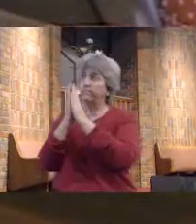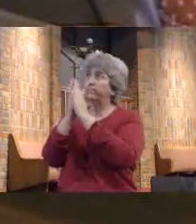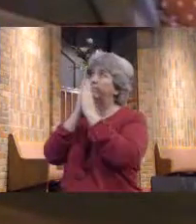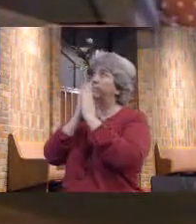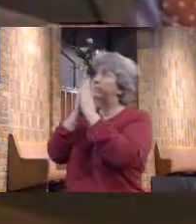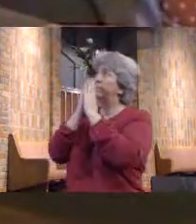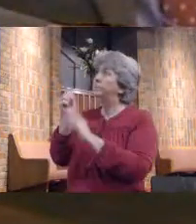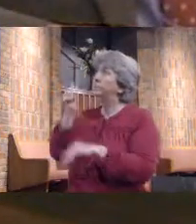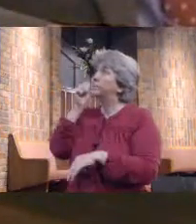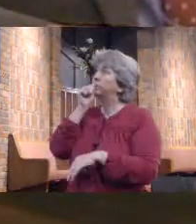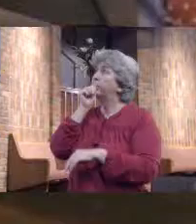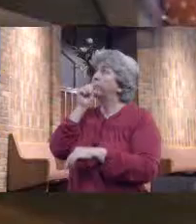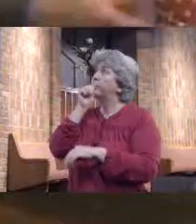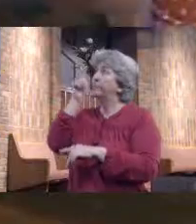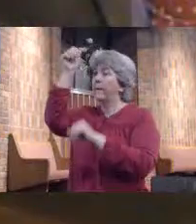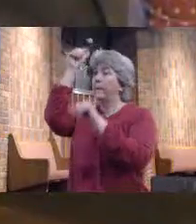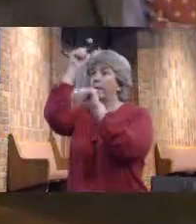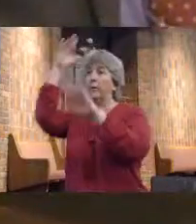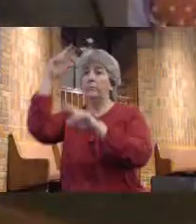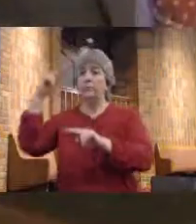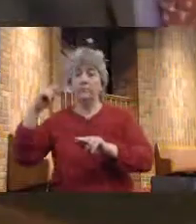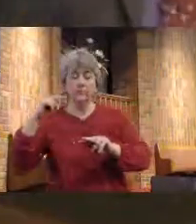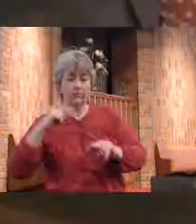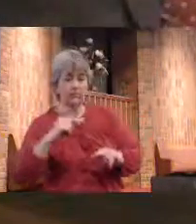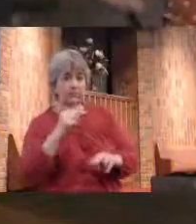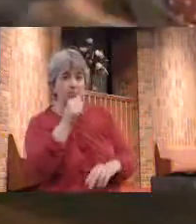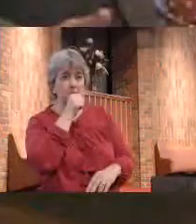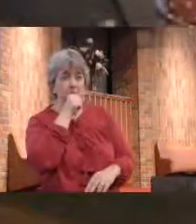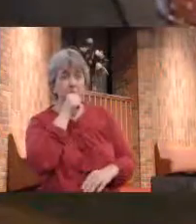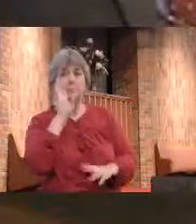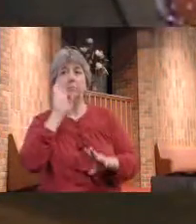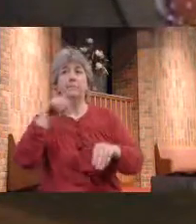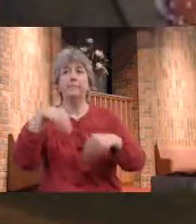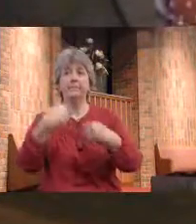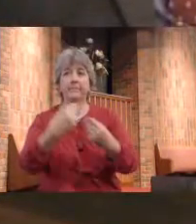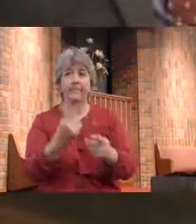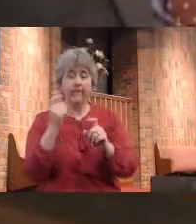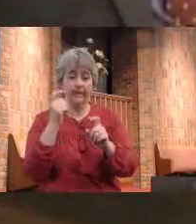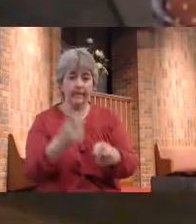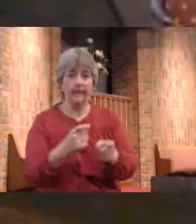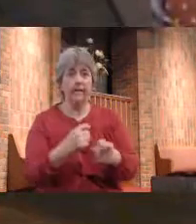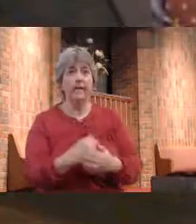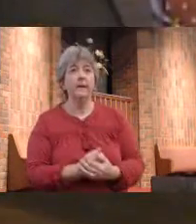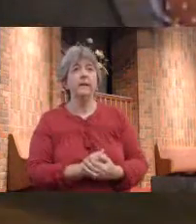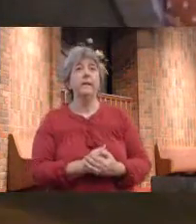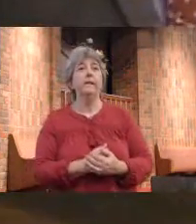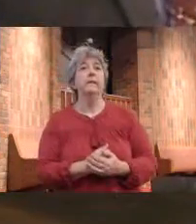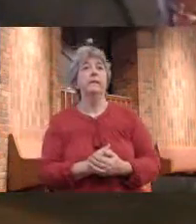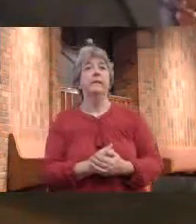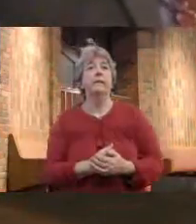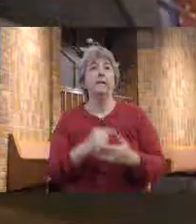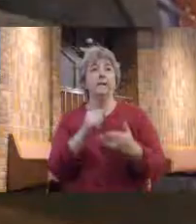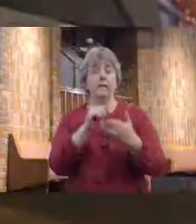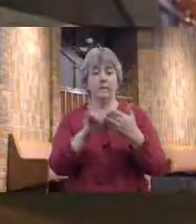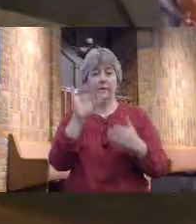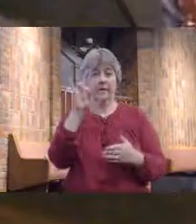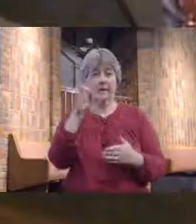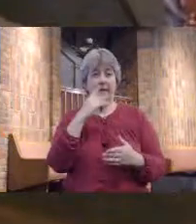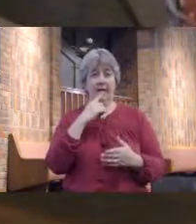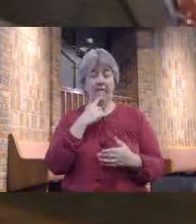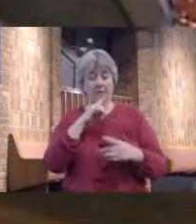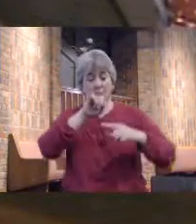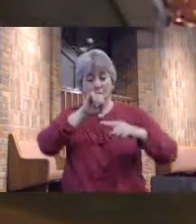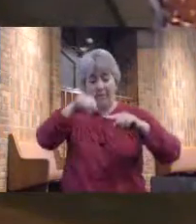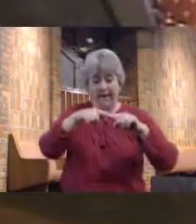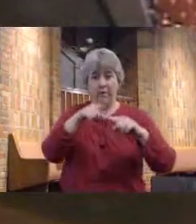place, and your Father who sees in secret will reward you openly. And when you pray, verse 7. And finally, it comes down to verse